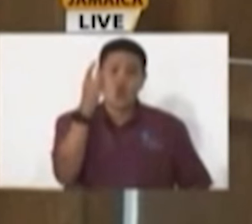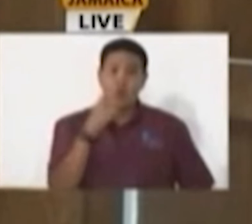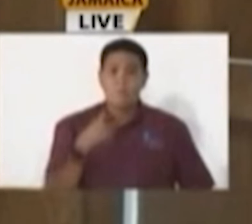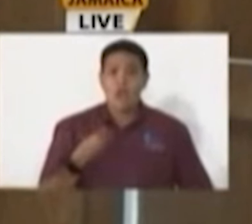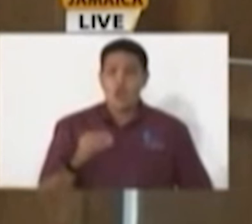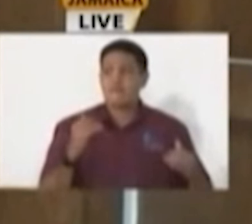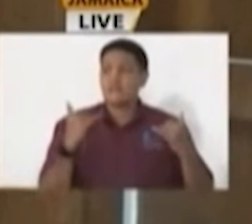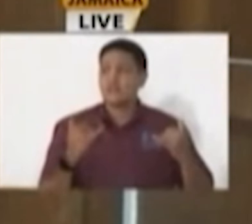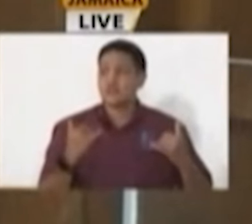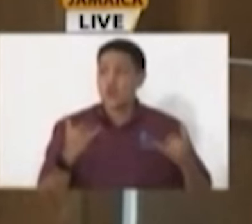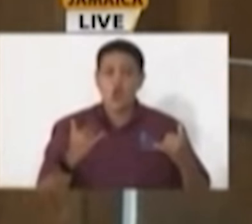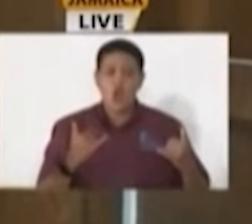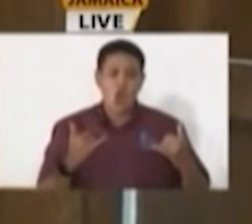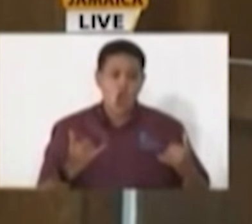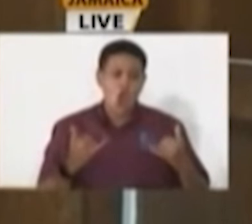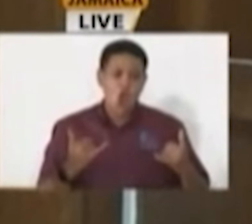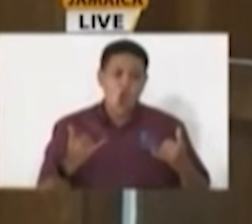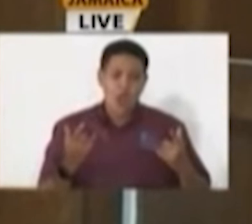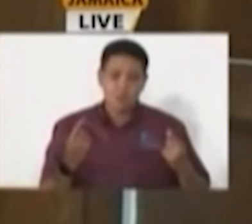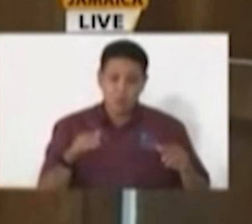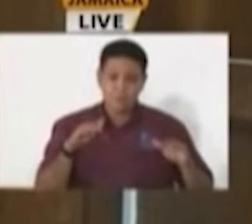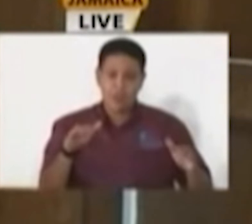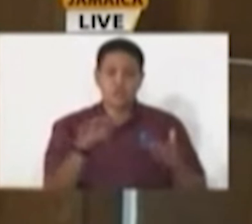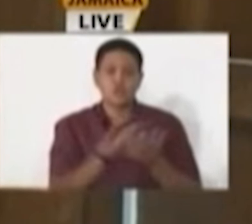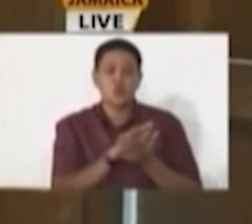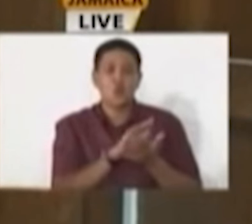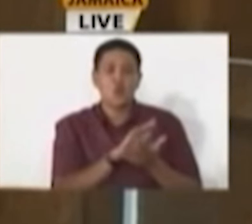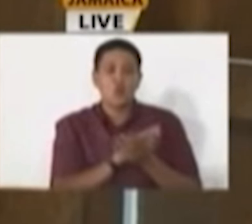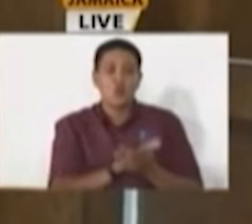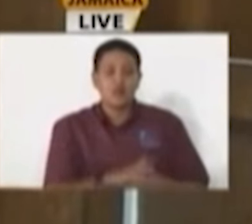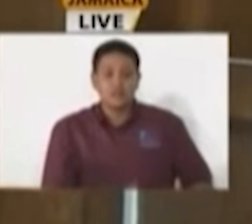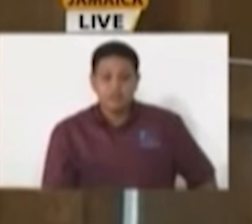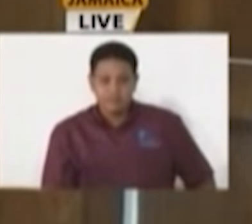now, as I'm doing back to school,